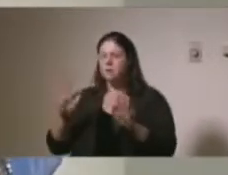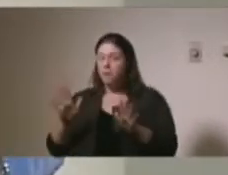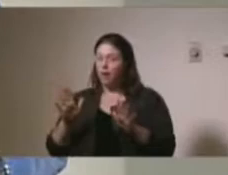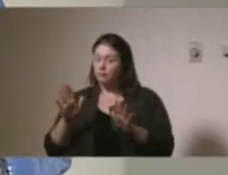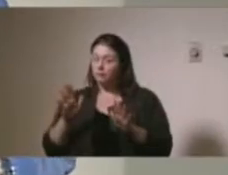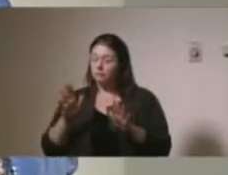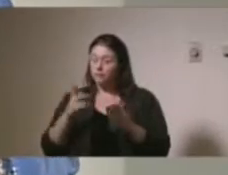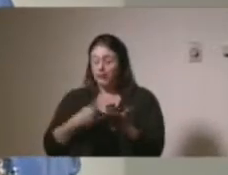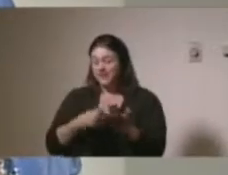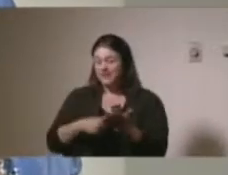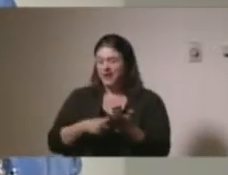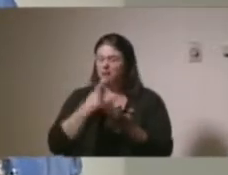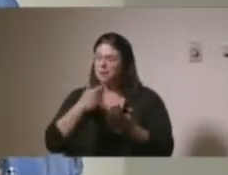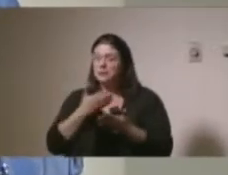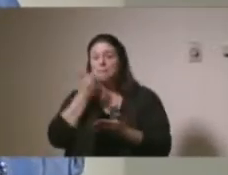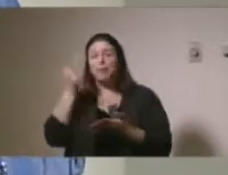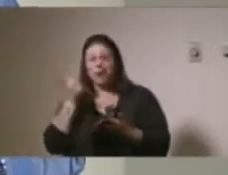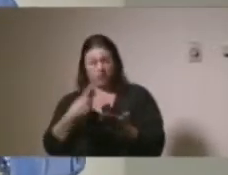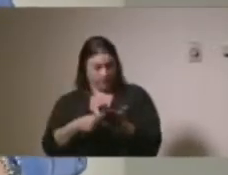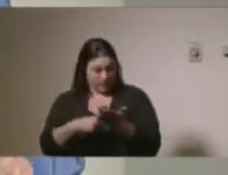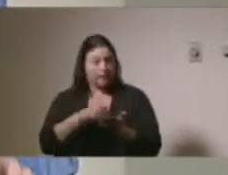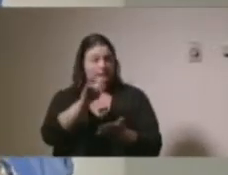replace some of these institutions.